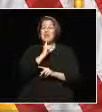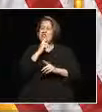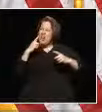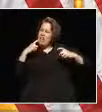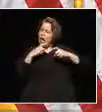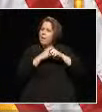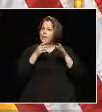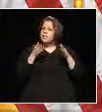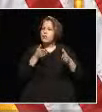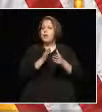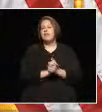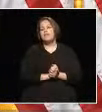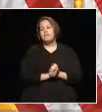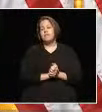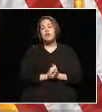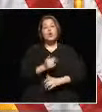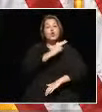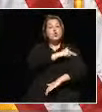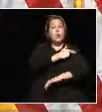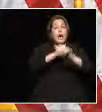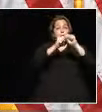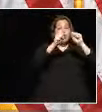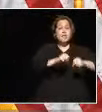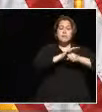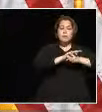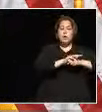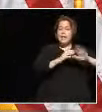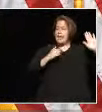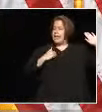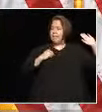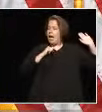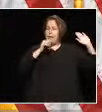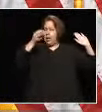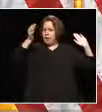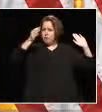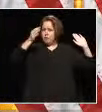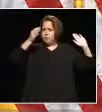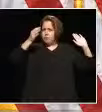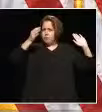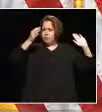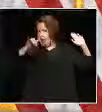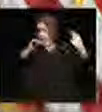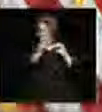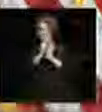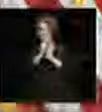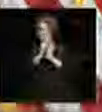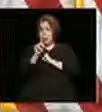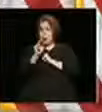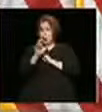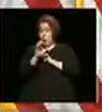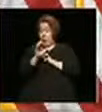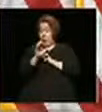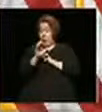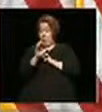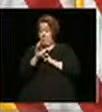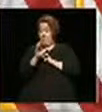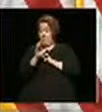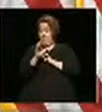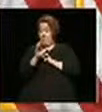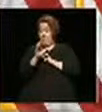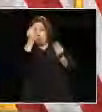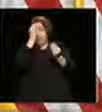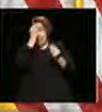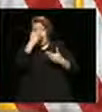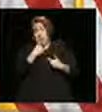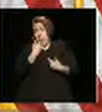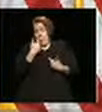complex manner. So the hospital system stress, and again, I'm not this expert with STRAC. I have my colleagues who sort of inform me to the best